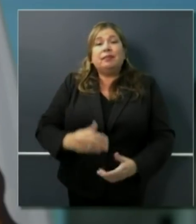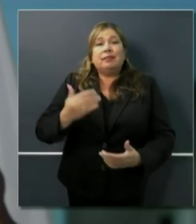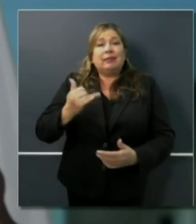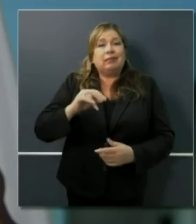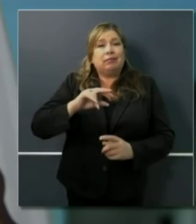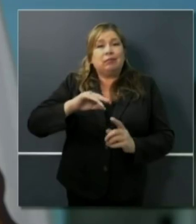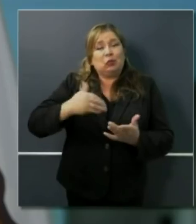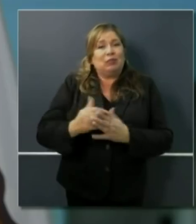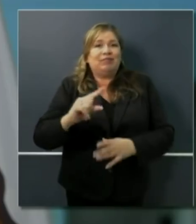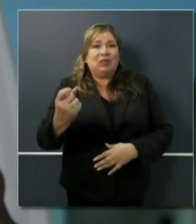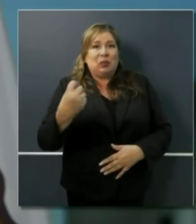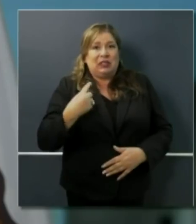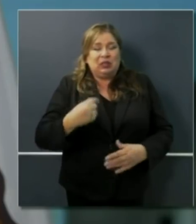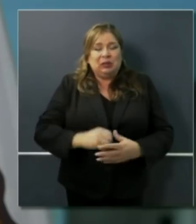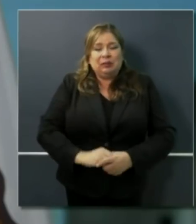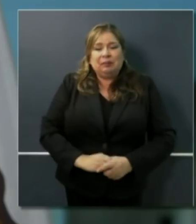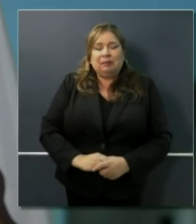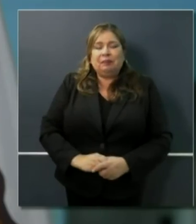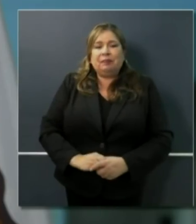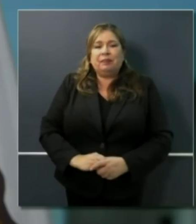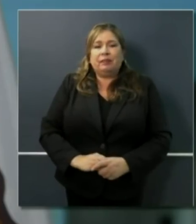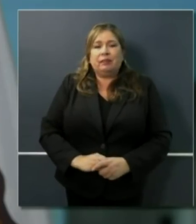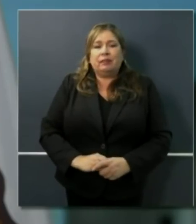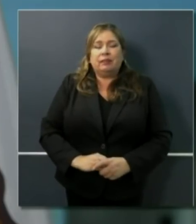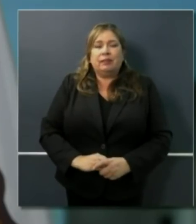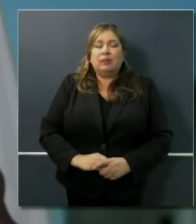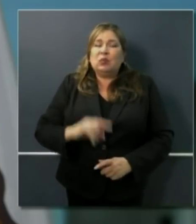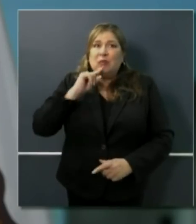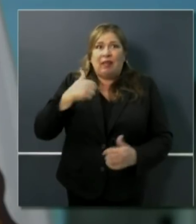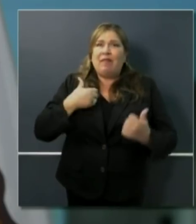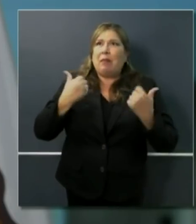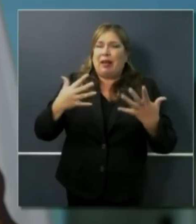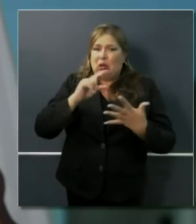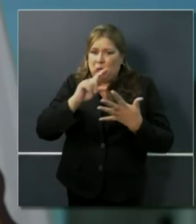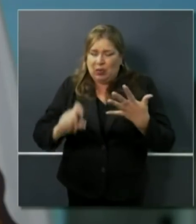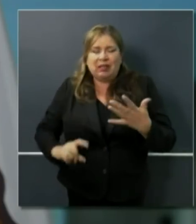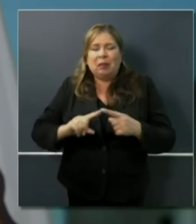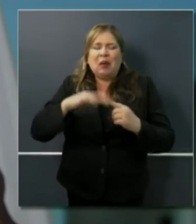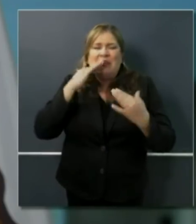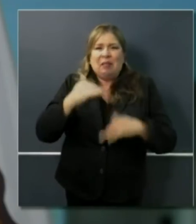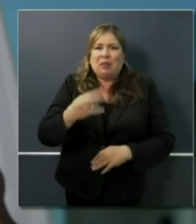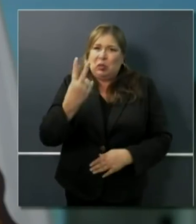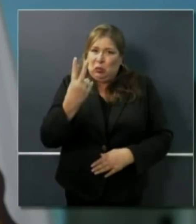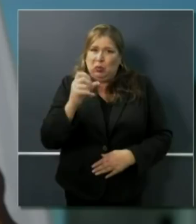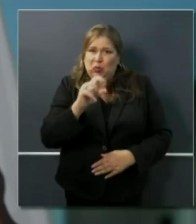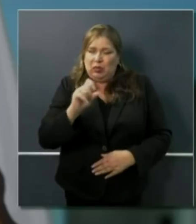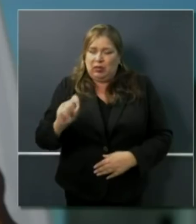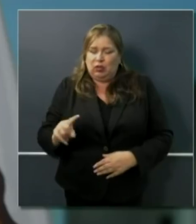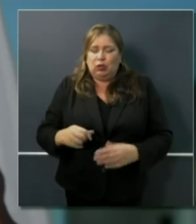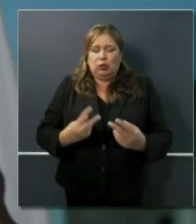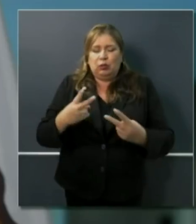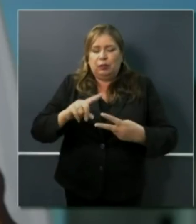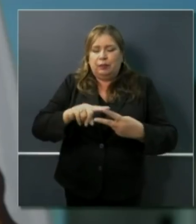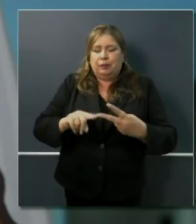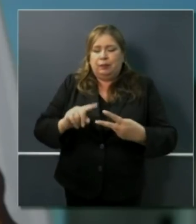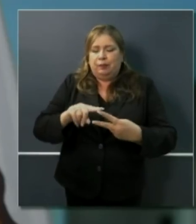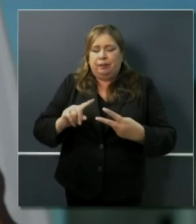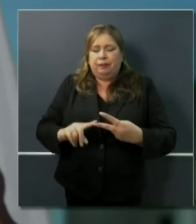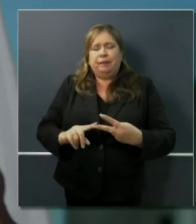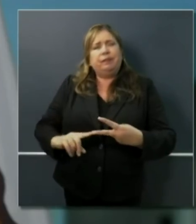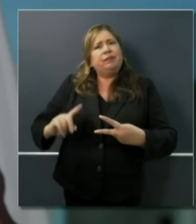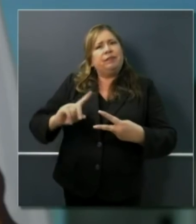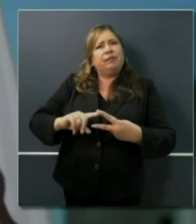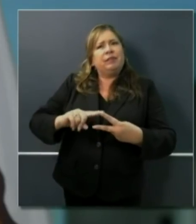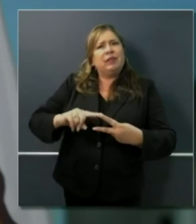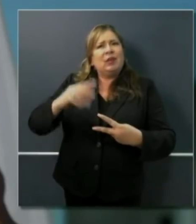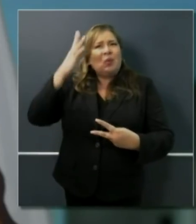Hi, Governor. A couple of questions, obviously quite a few, but two in particular. One is, why now? I mean, given that we're